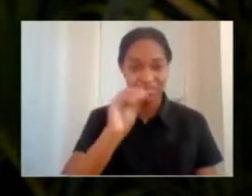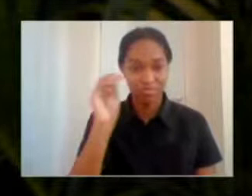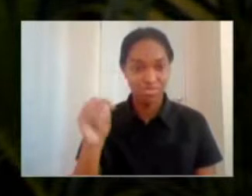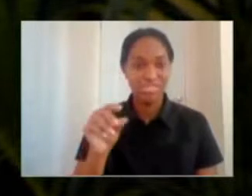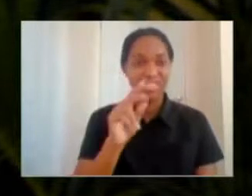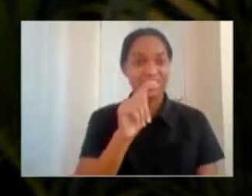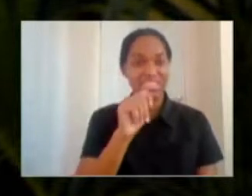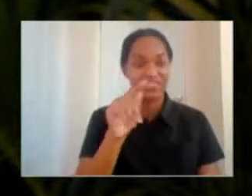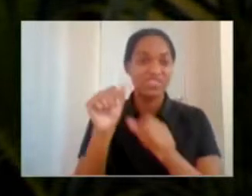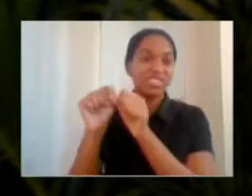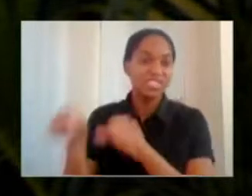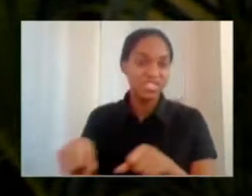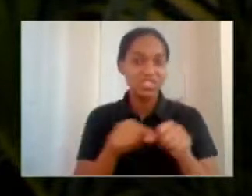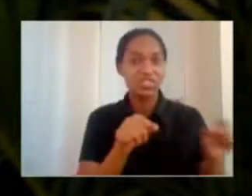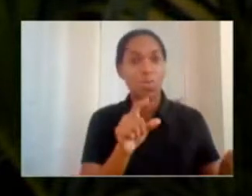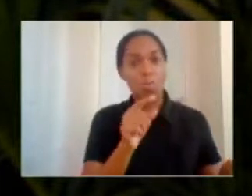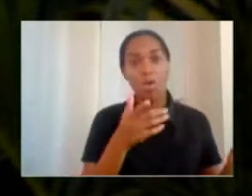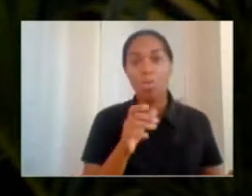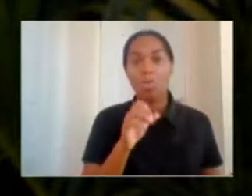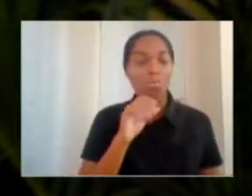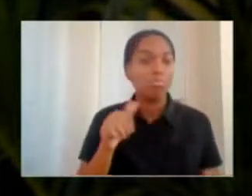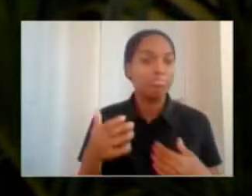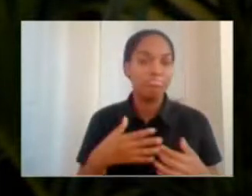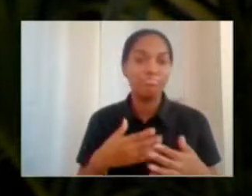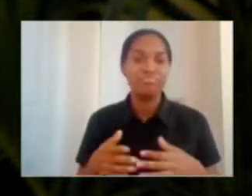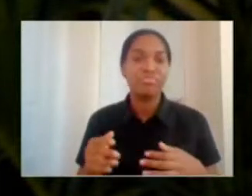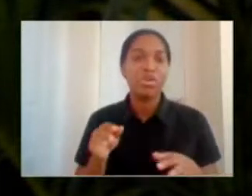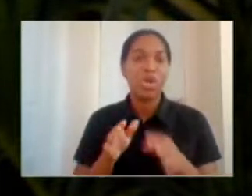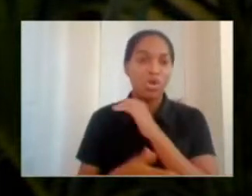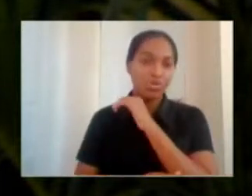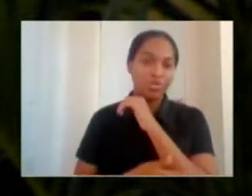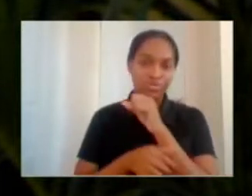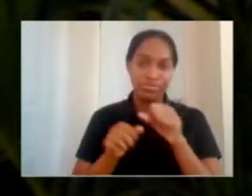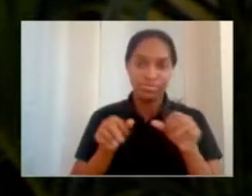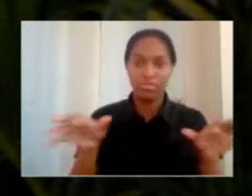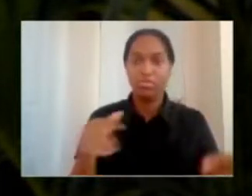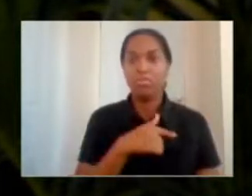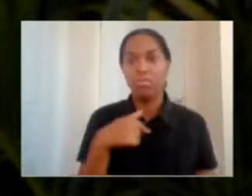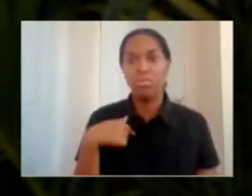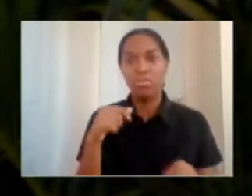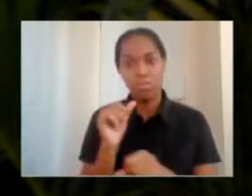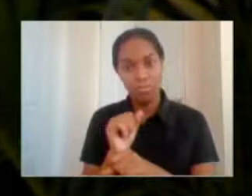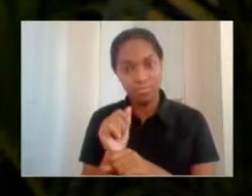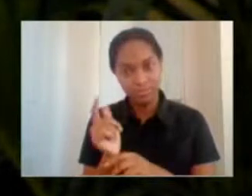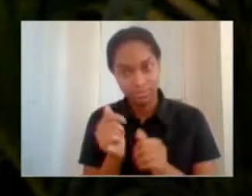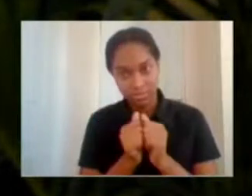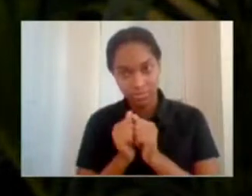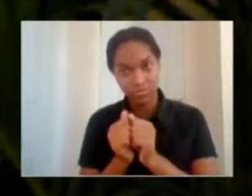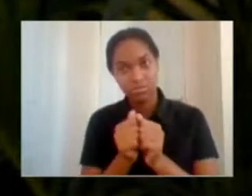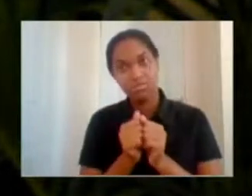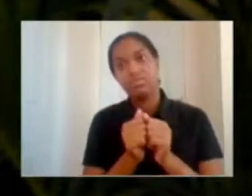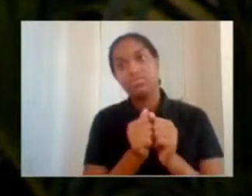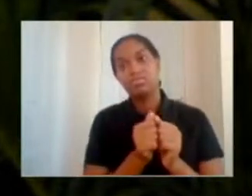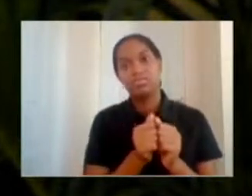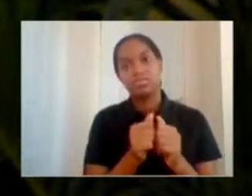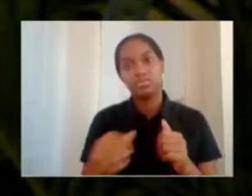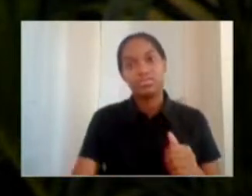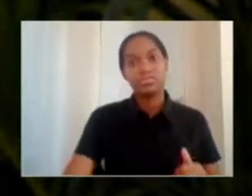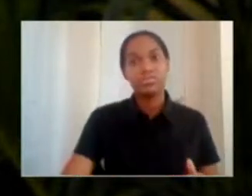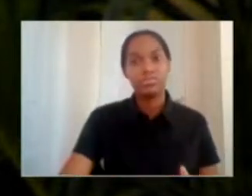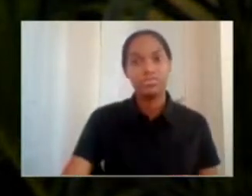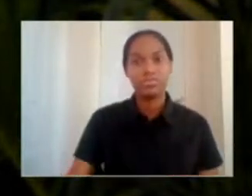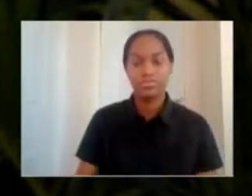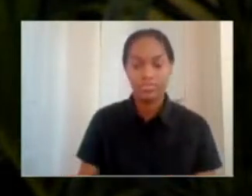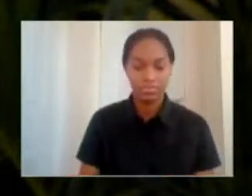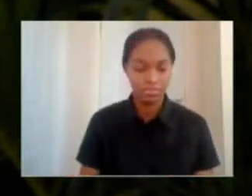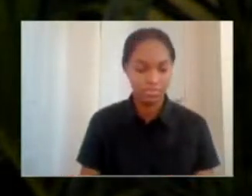stations in one way or another across the country. And we work together to bring up this